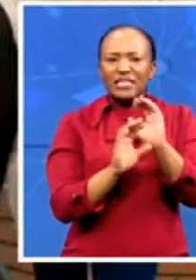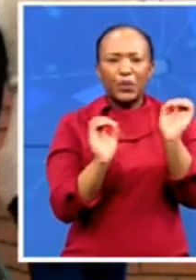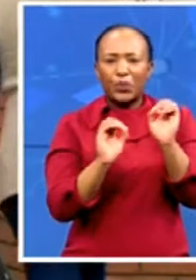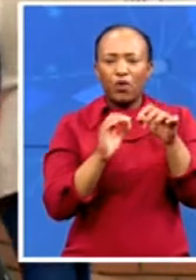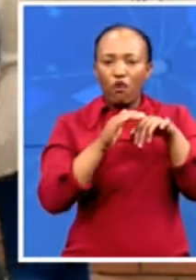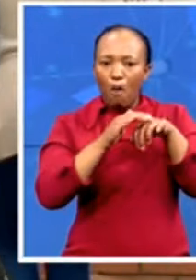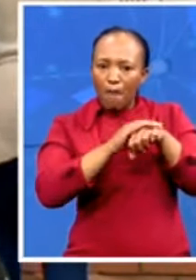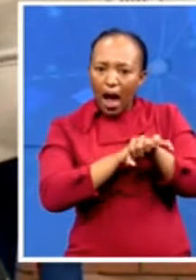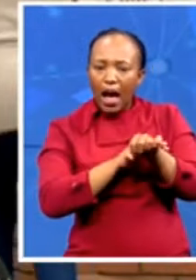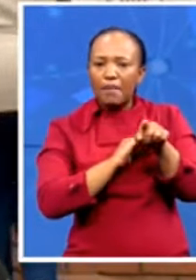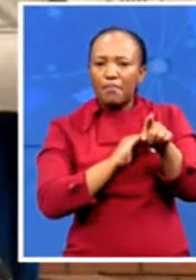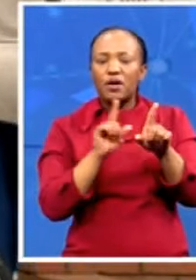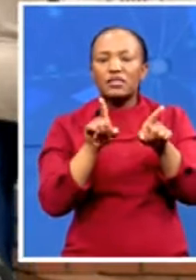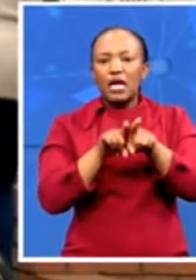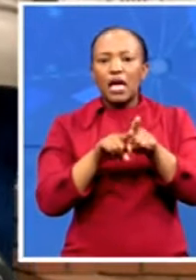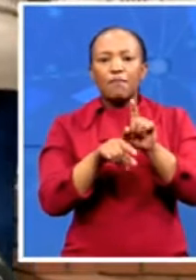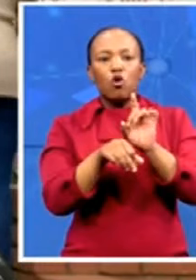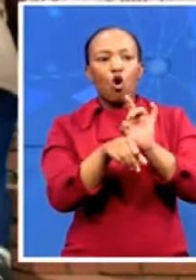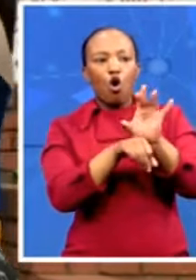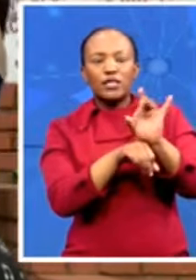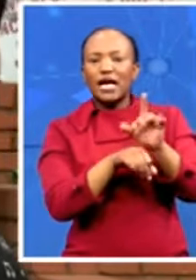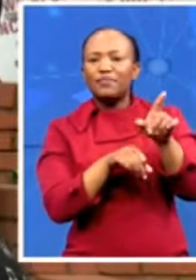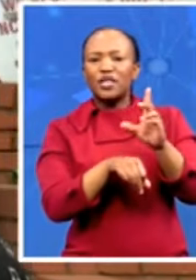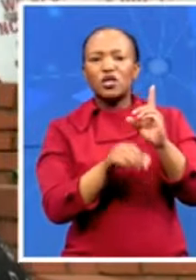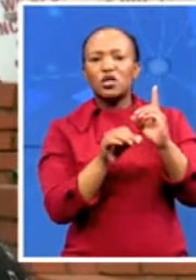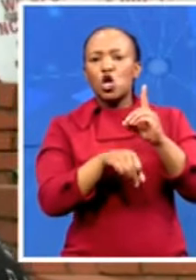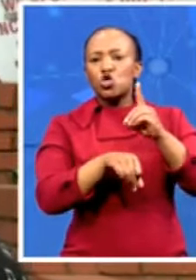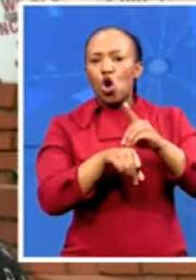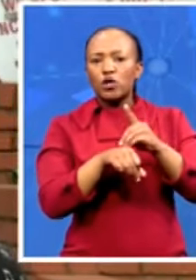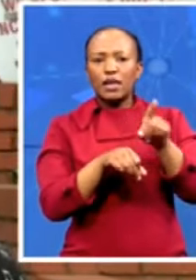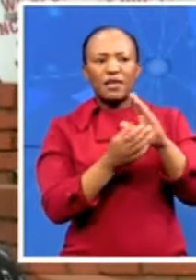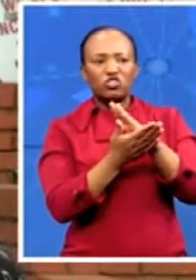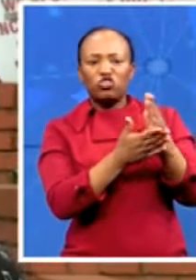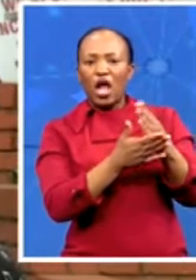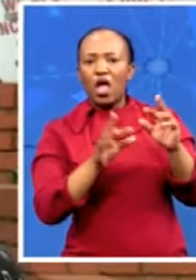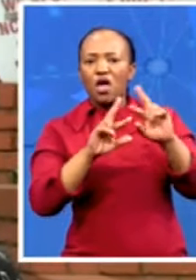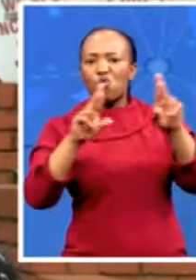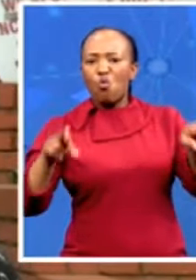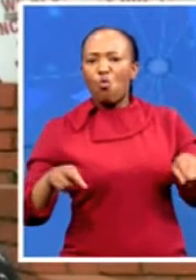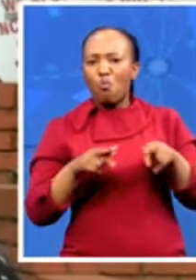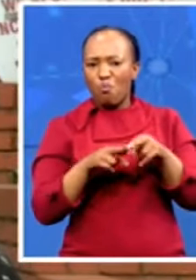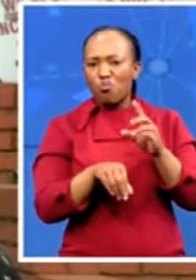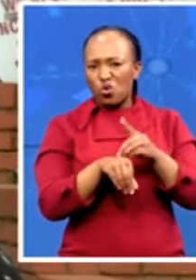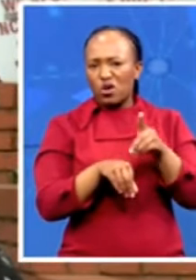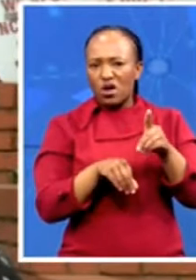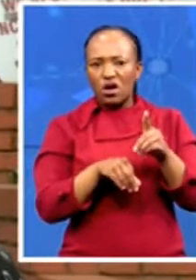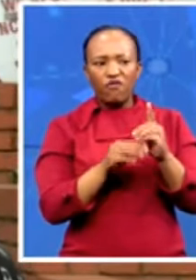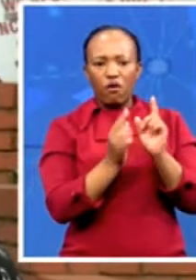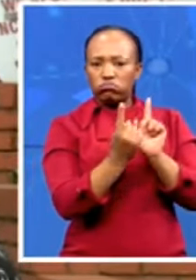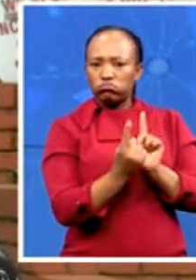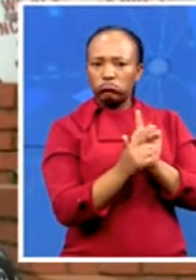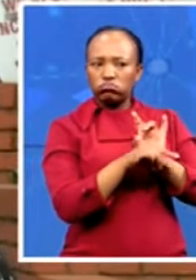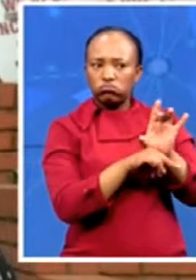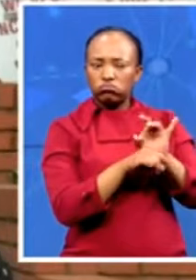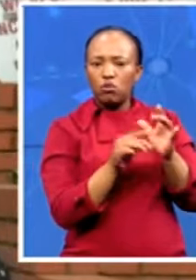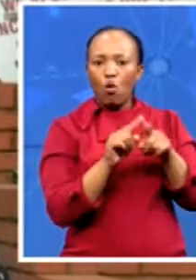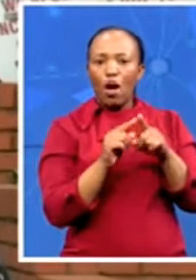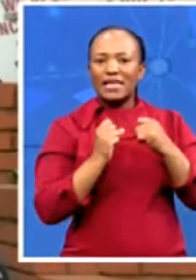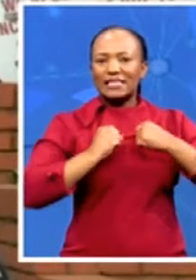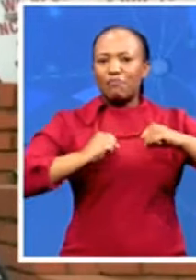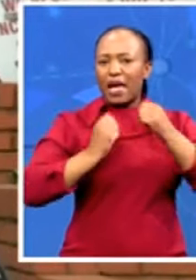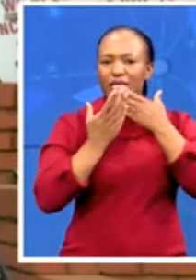doctors, because doctors have to share a consulting room in this hospital because they don't have enough space in the hospital. But also they don't have